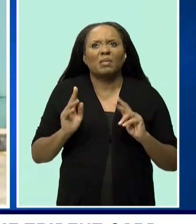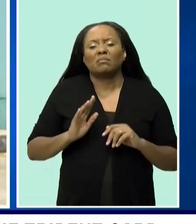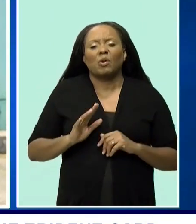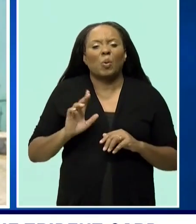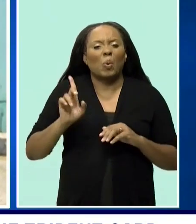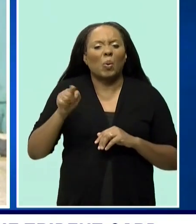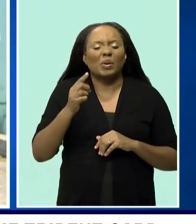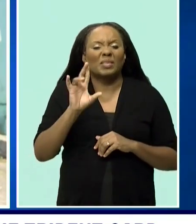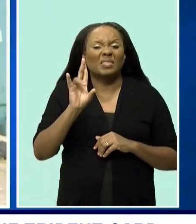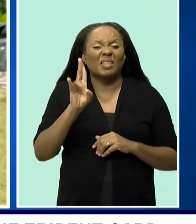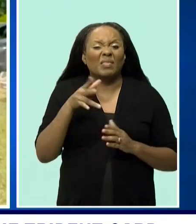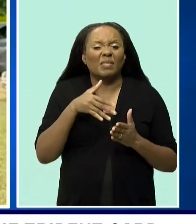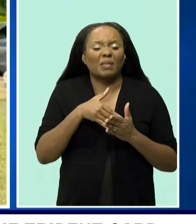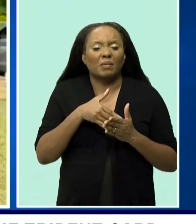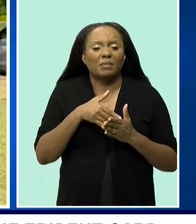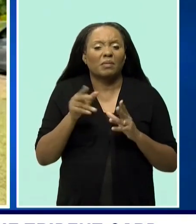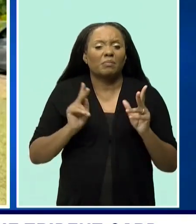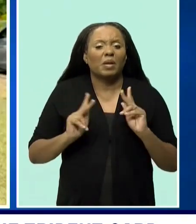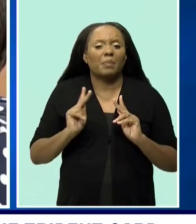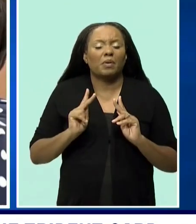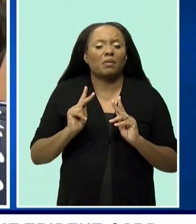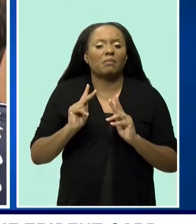7,000 when compared to the